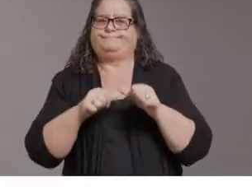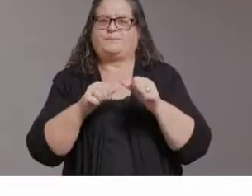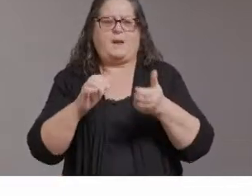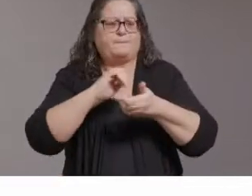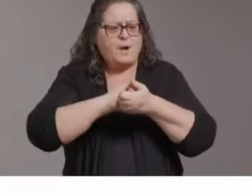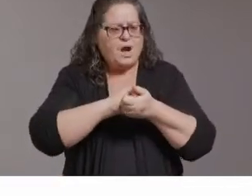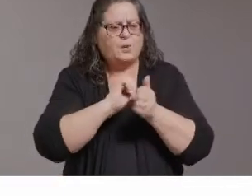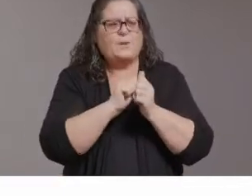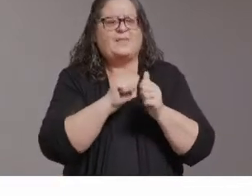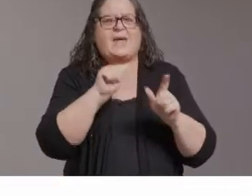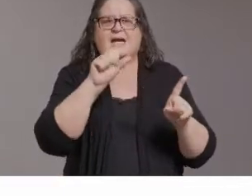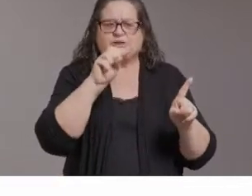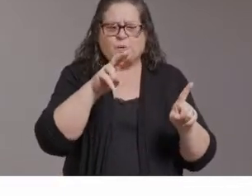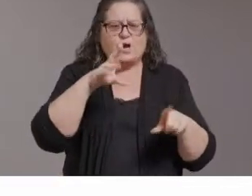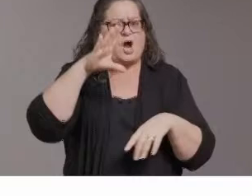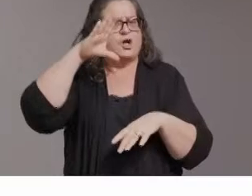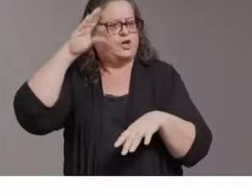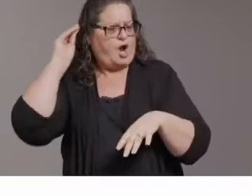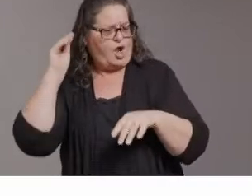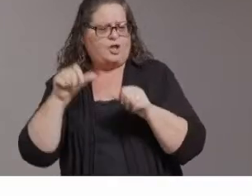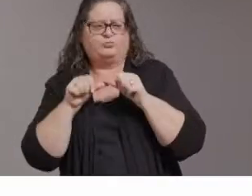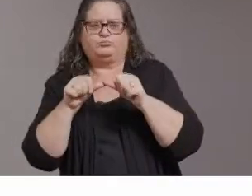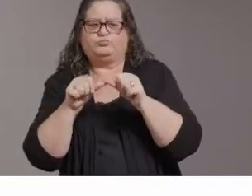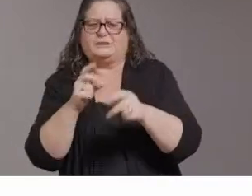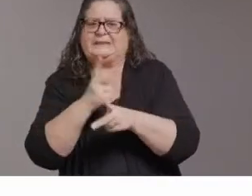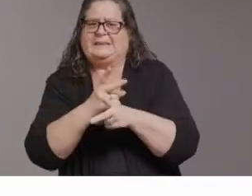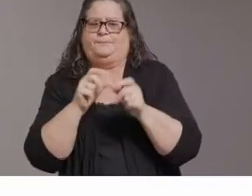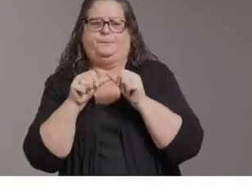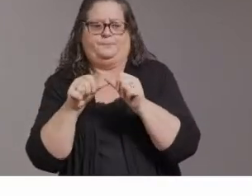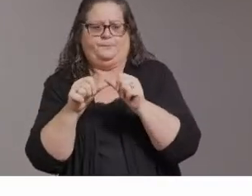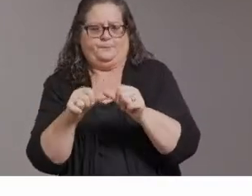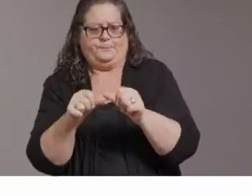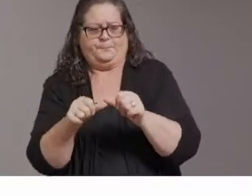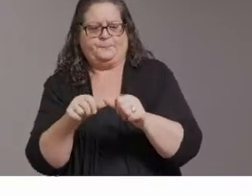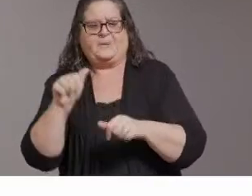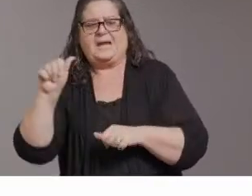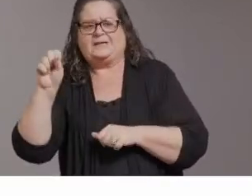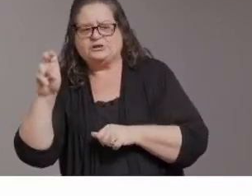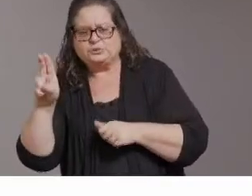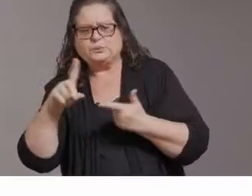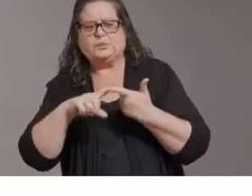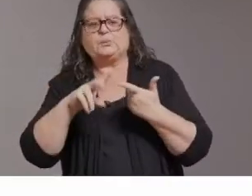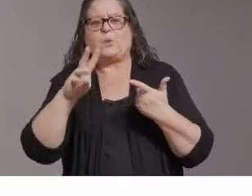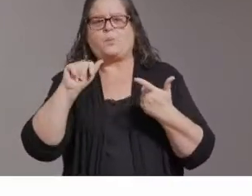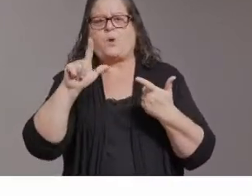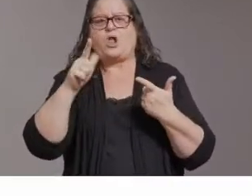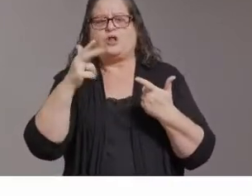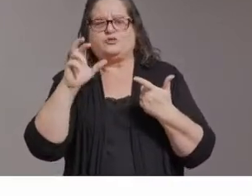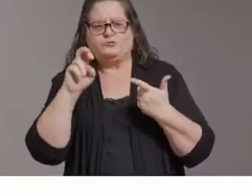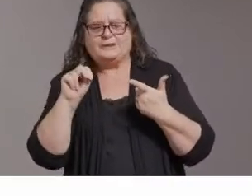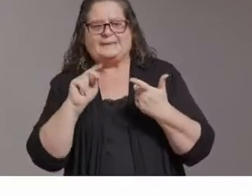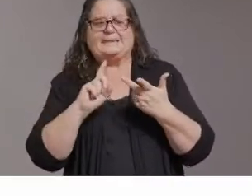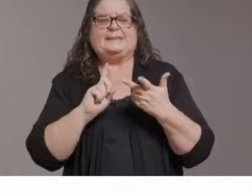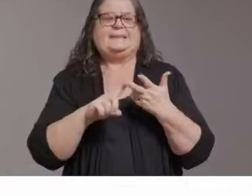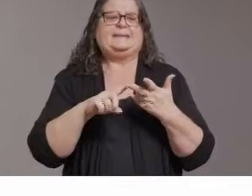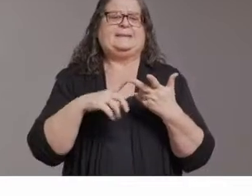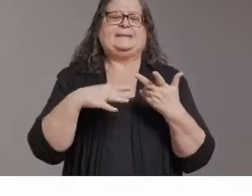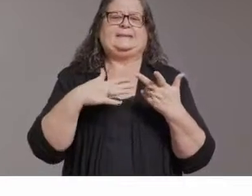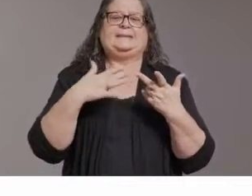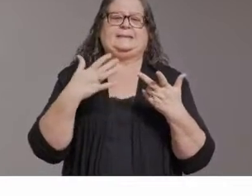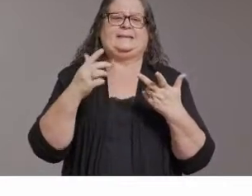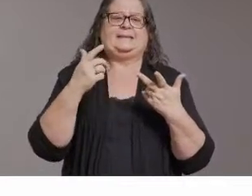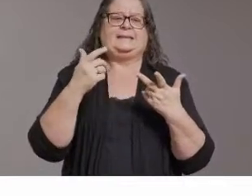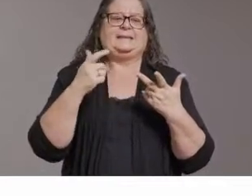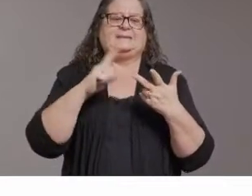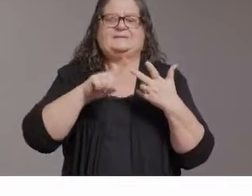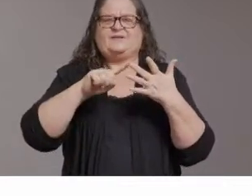Cardinals are going to stay on as partners along with ASU, Walgreens, the City of Glendale, and other state partners. And we anticipate that we will